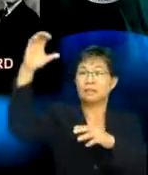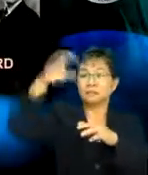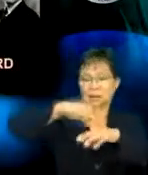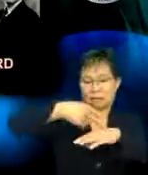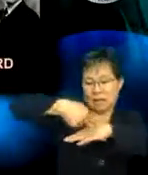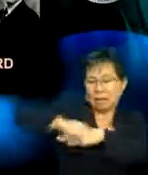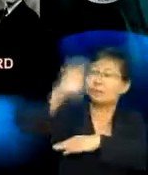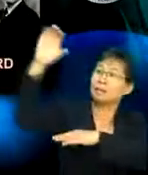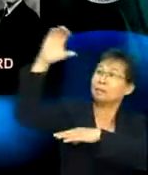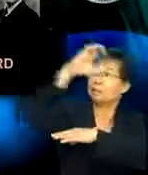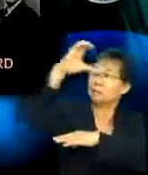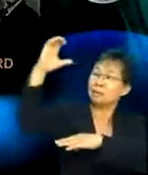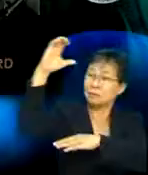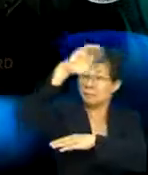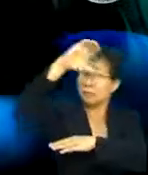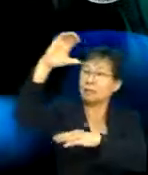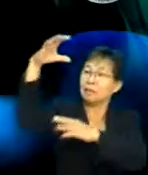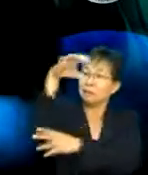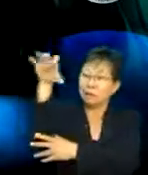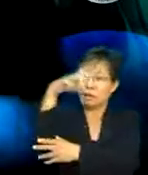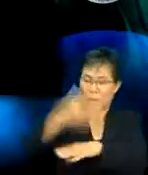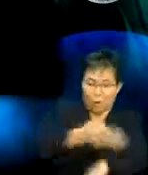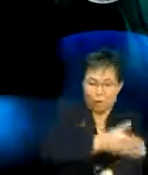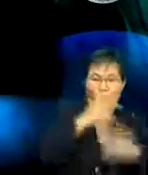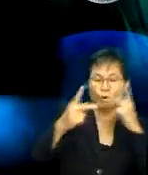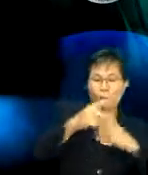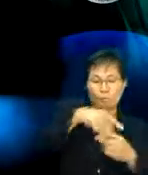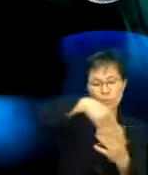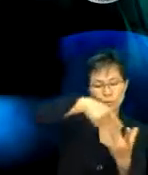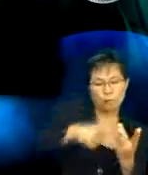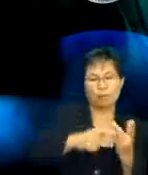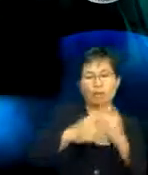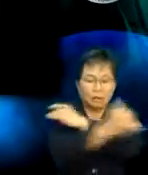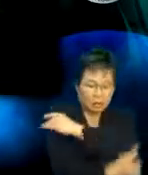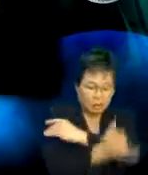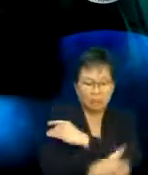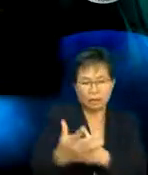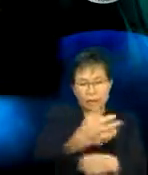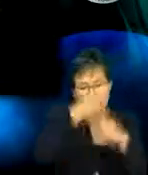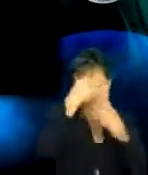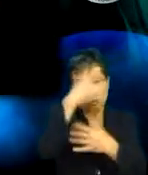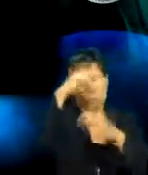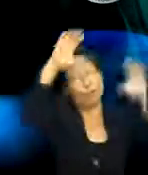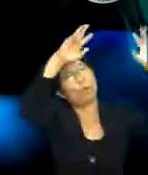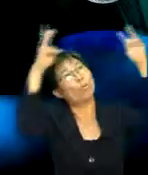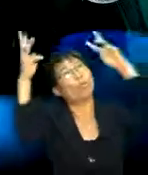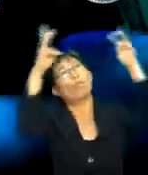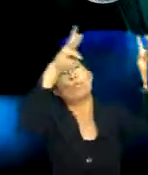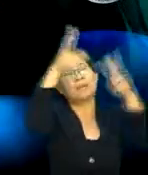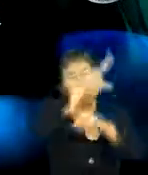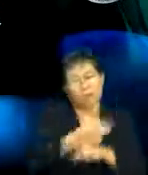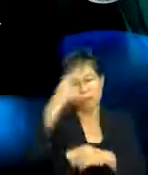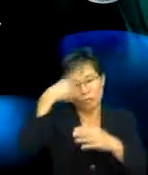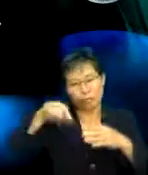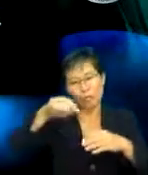launch satellites to improve communication between the continents, obtain information for weather